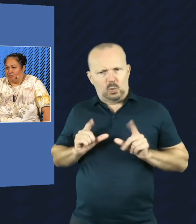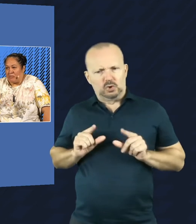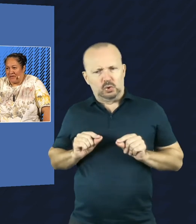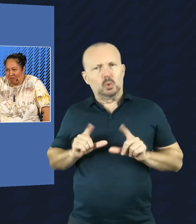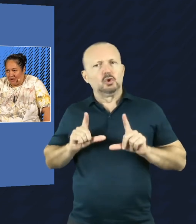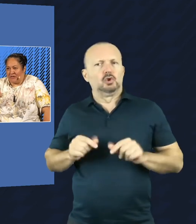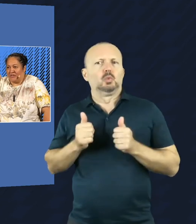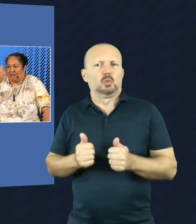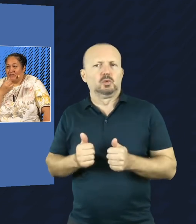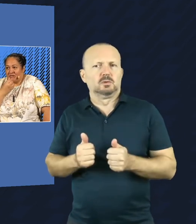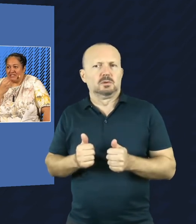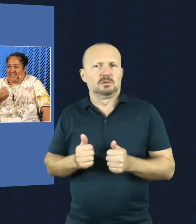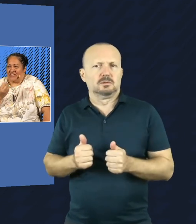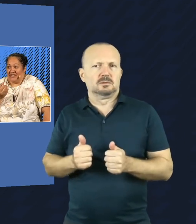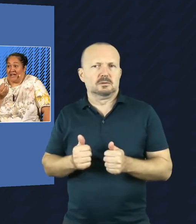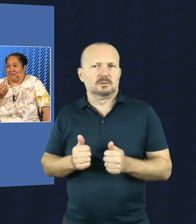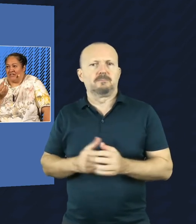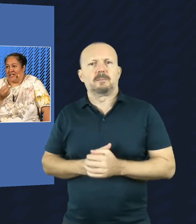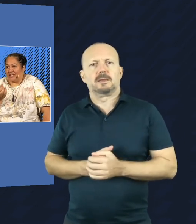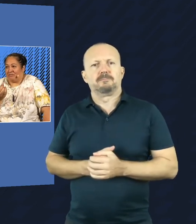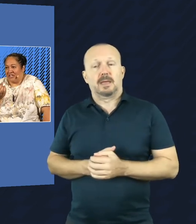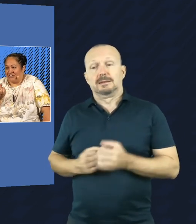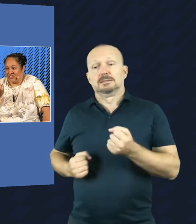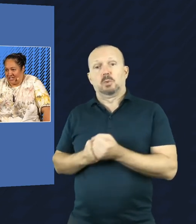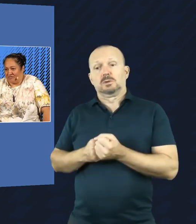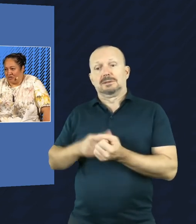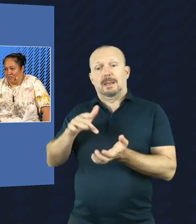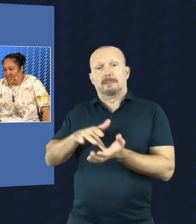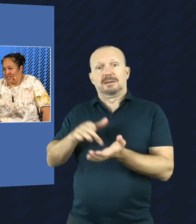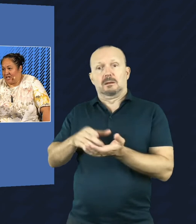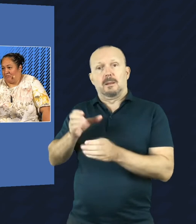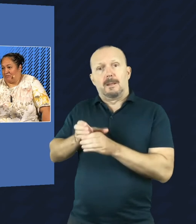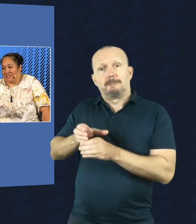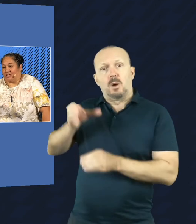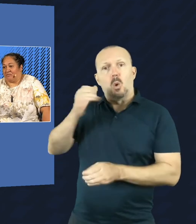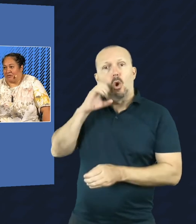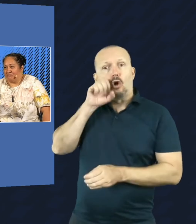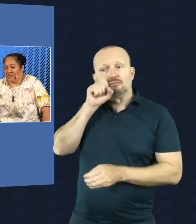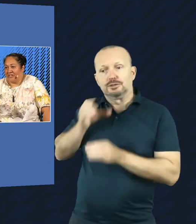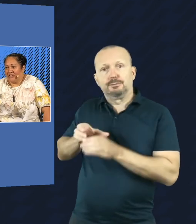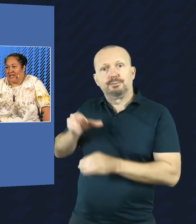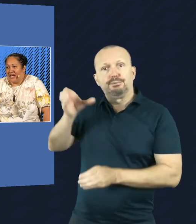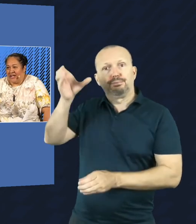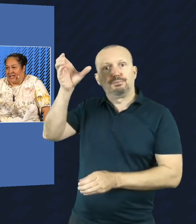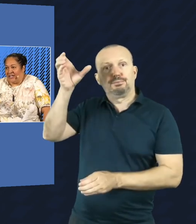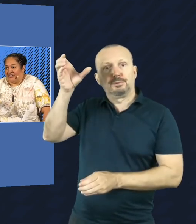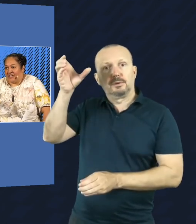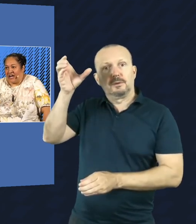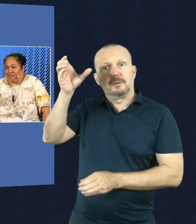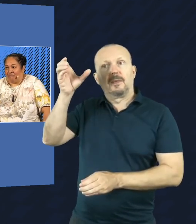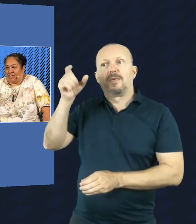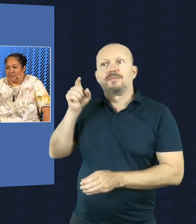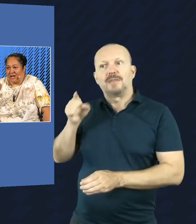middle. The po in the middle is actually the kawa, the aspiration set for meeting the kaupapa down the bottom.